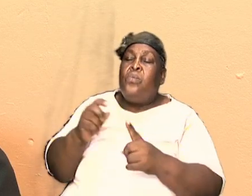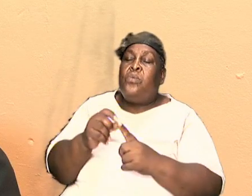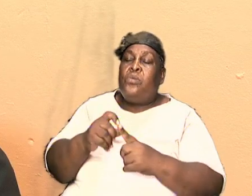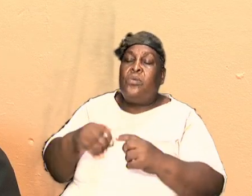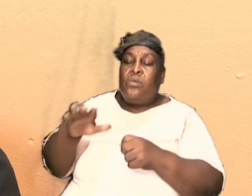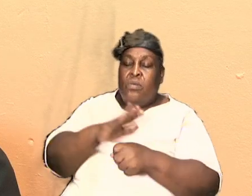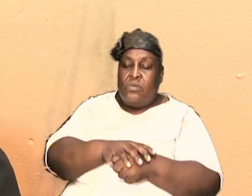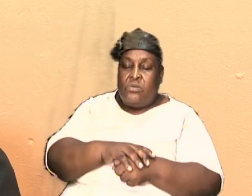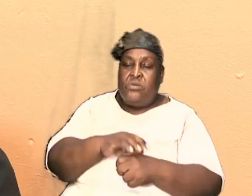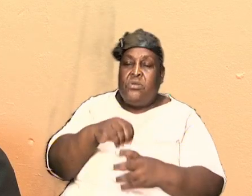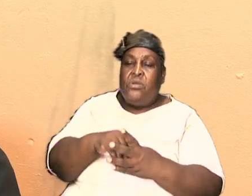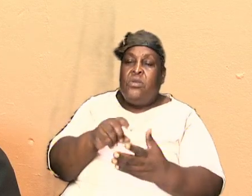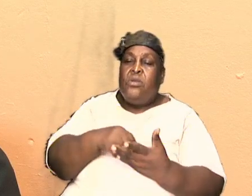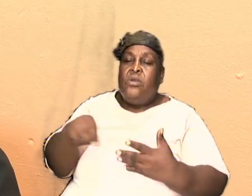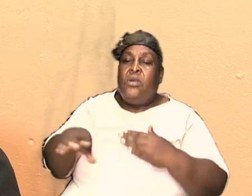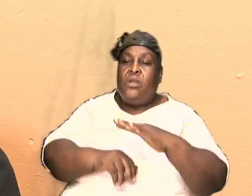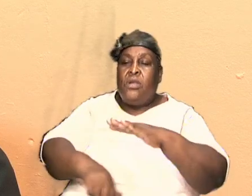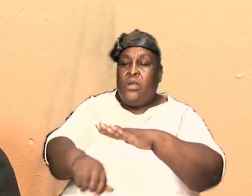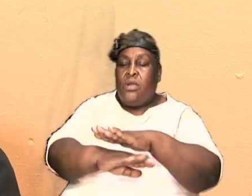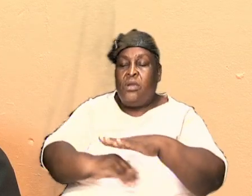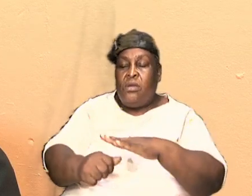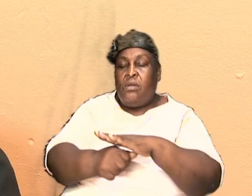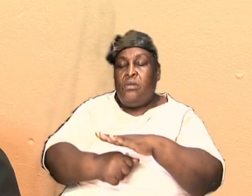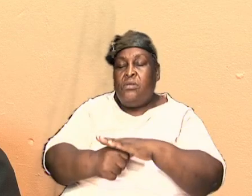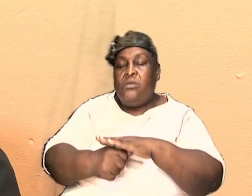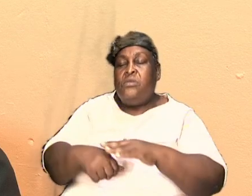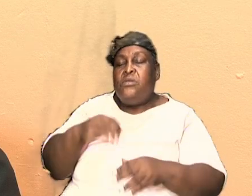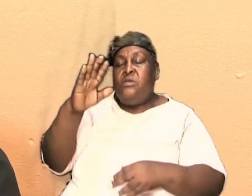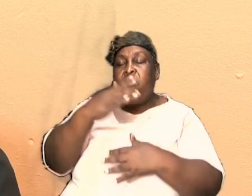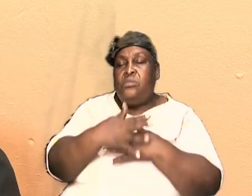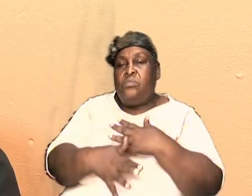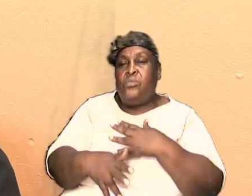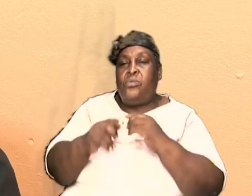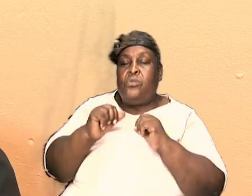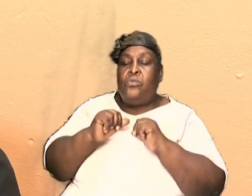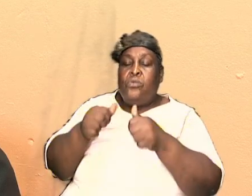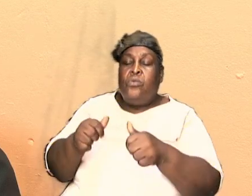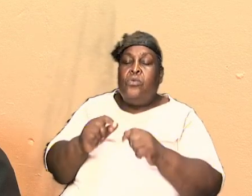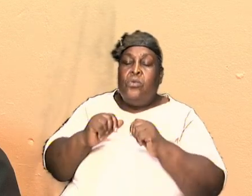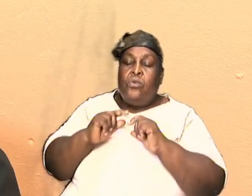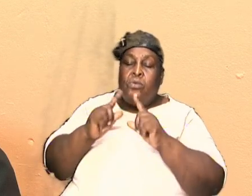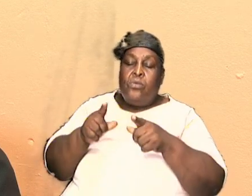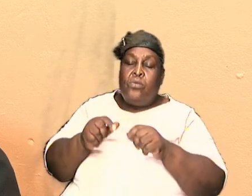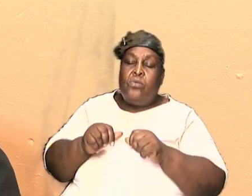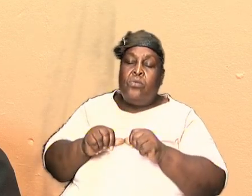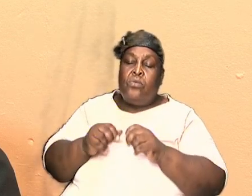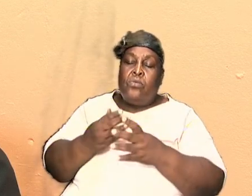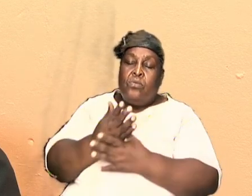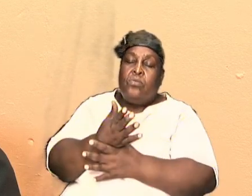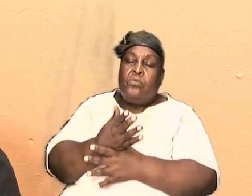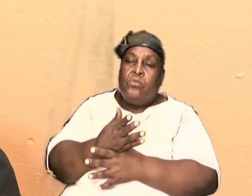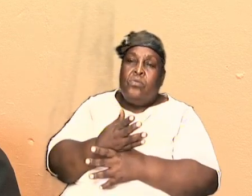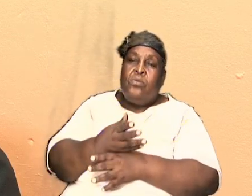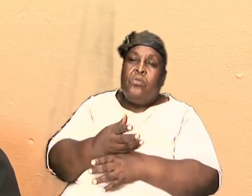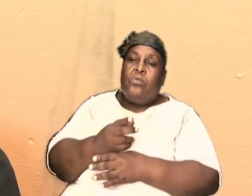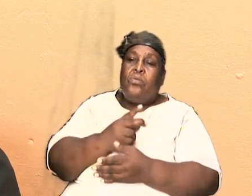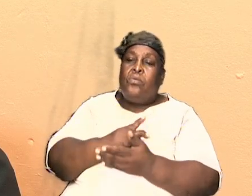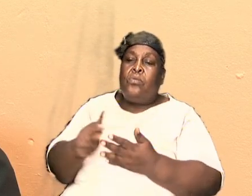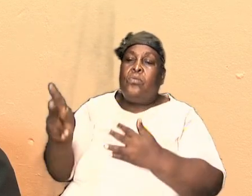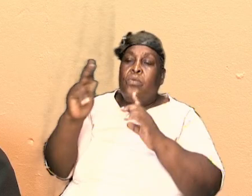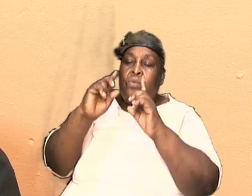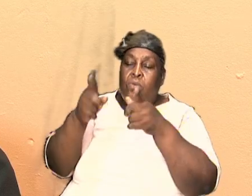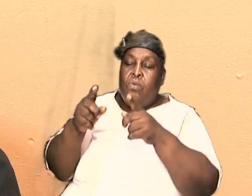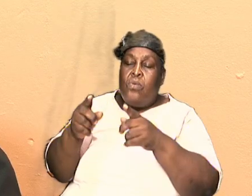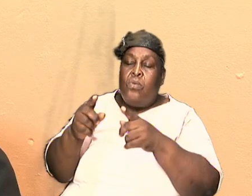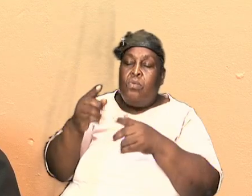spirit and hide us underneath your blood. As we go through the west of this week, we pray that you go before us and that you take good